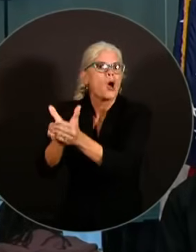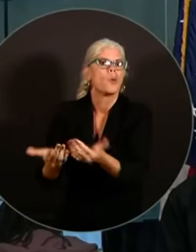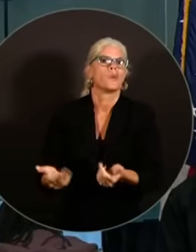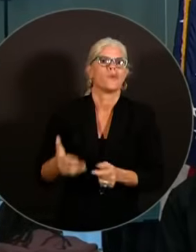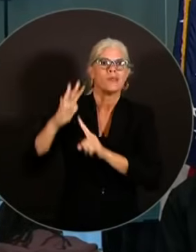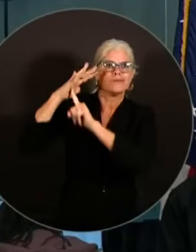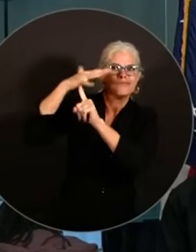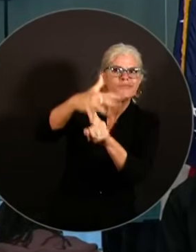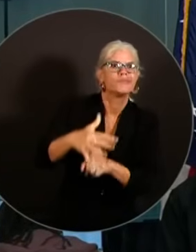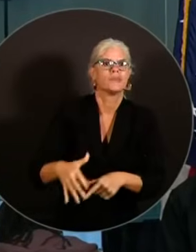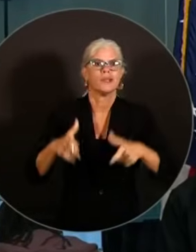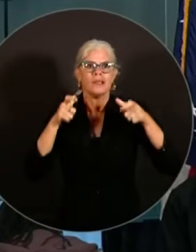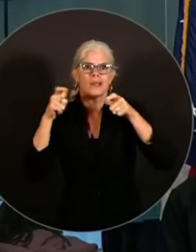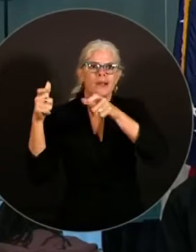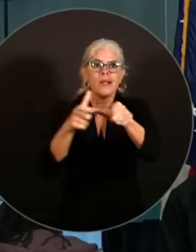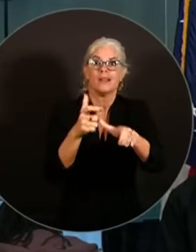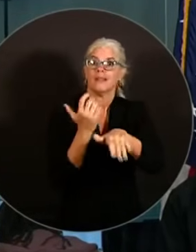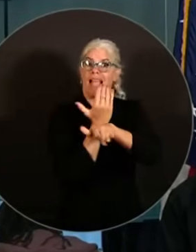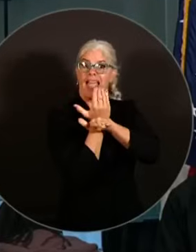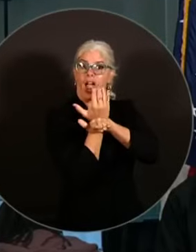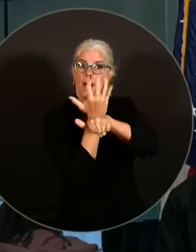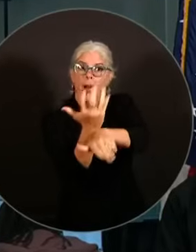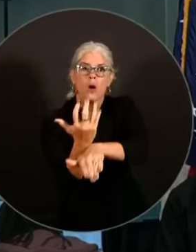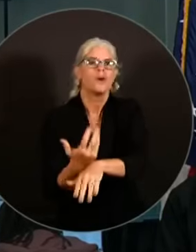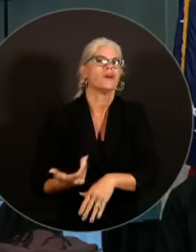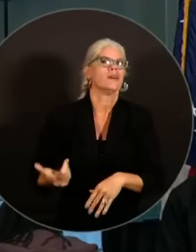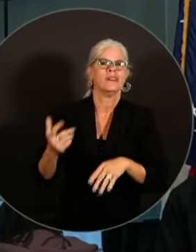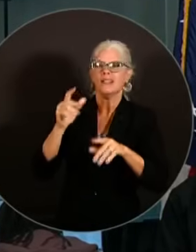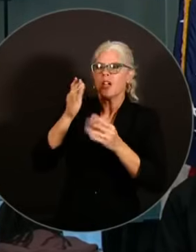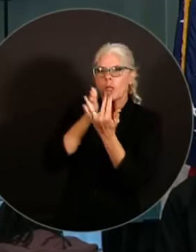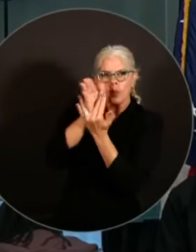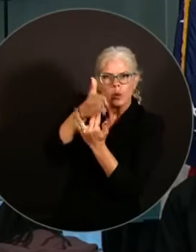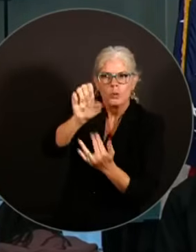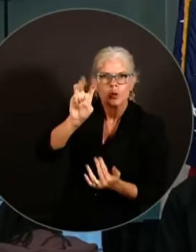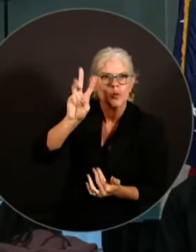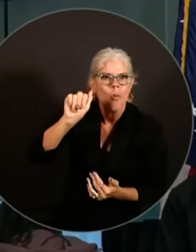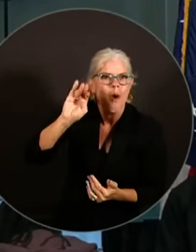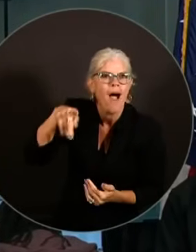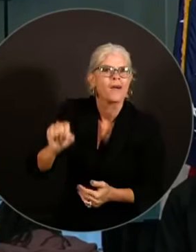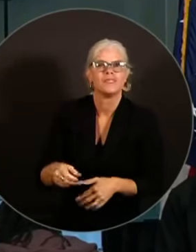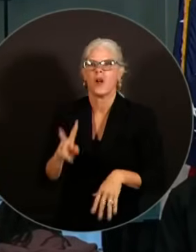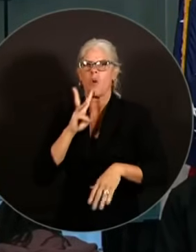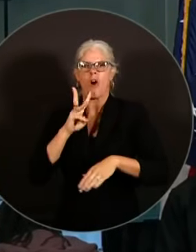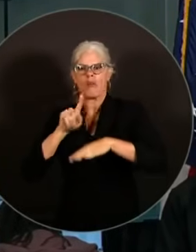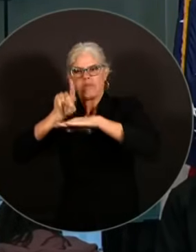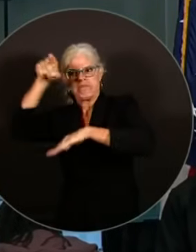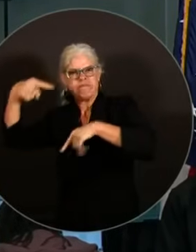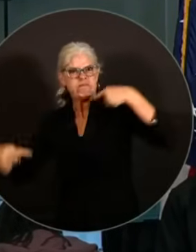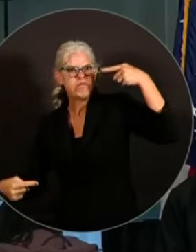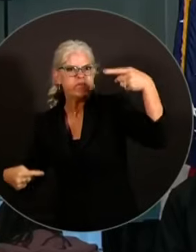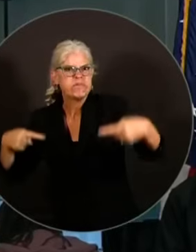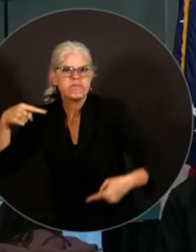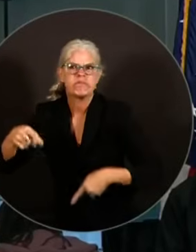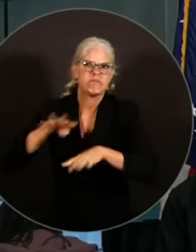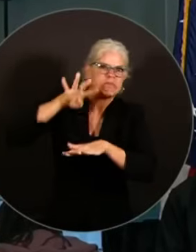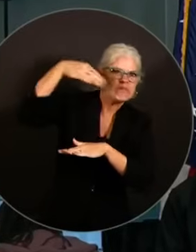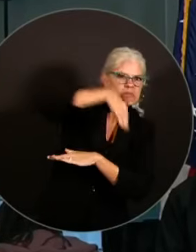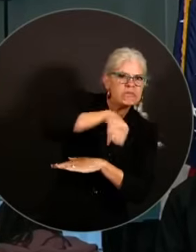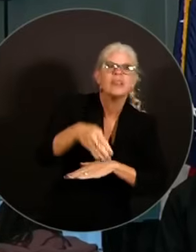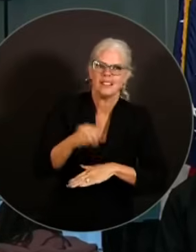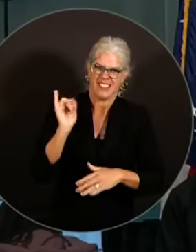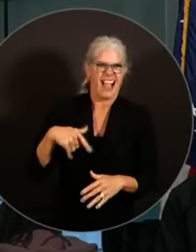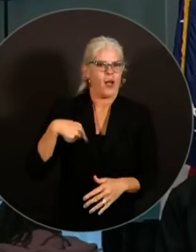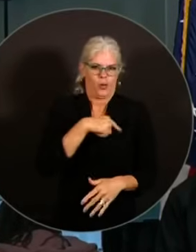swamp buggies, and other equipment to provide high water rescues. And that's exactly what we're doing right now. We have